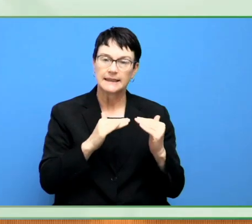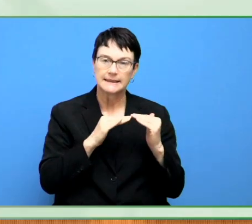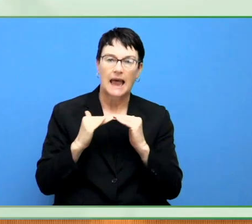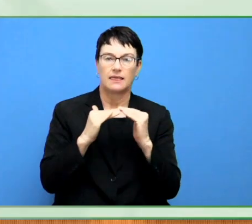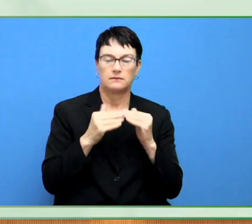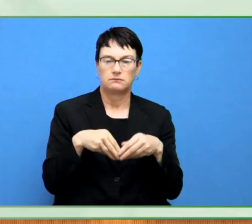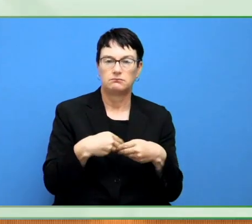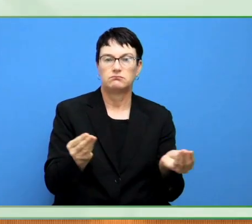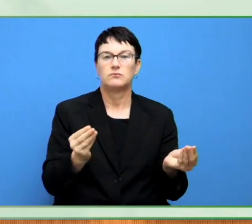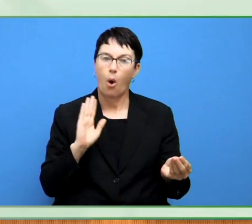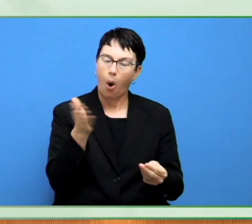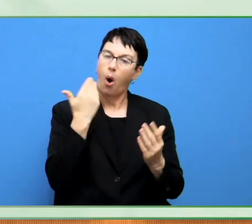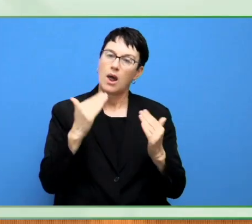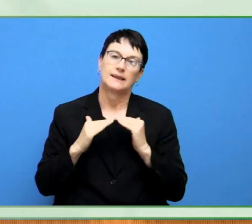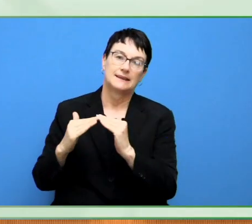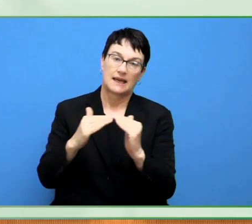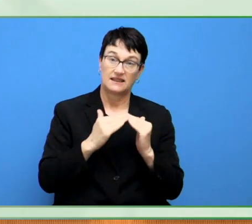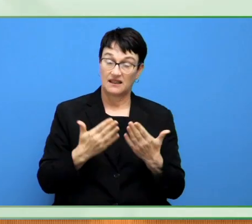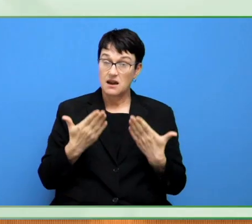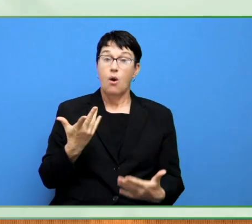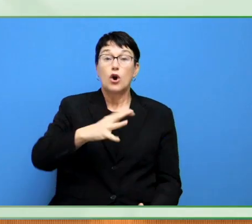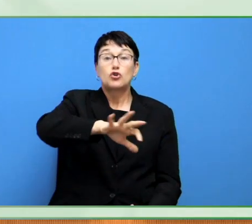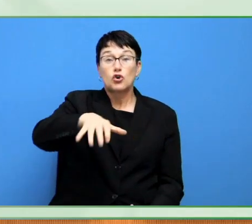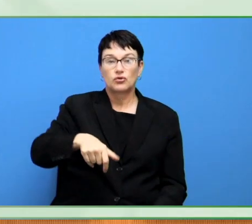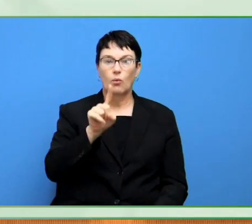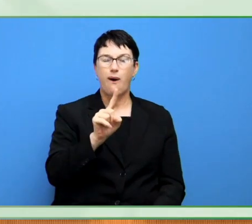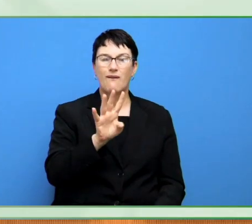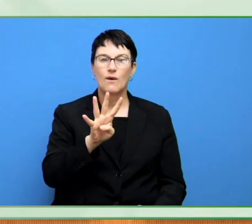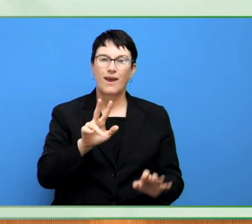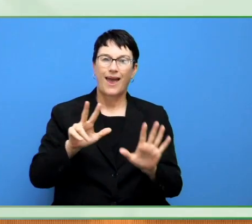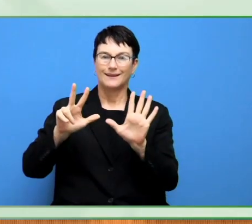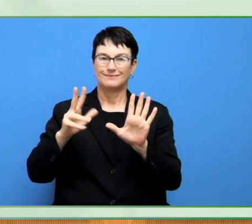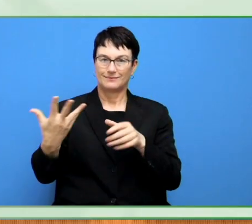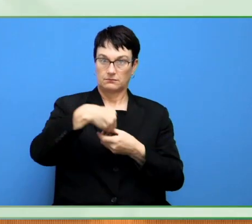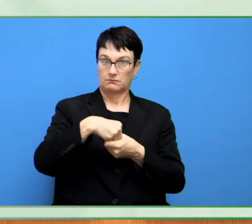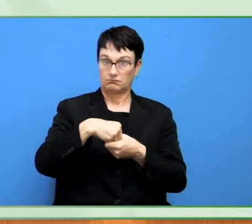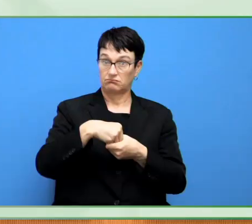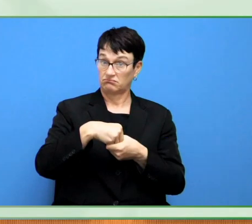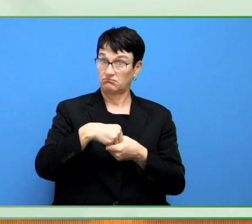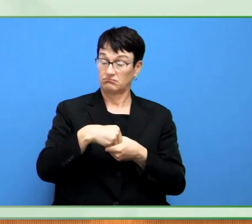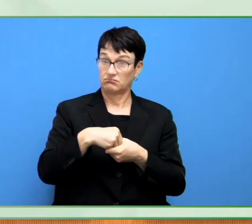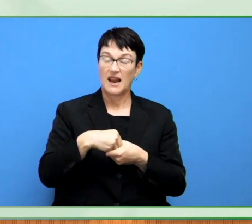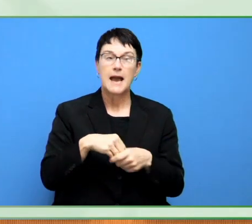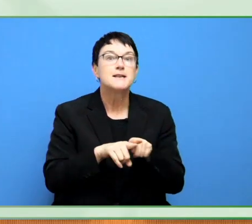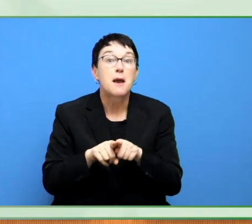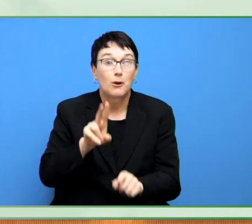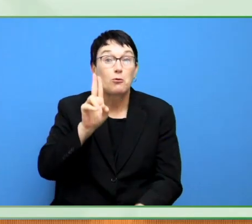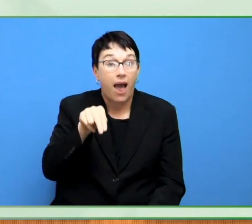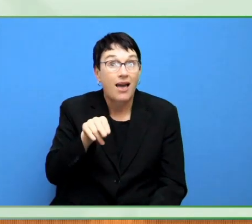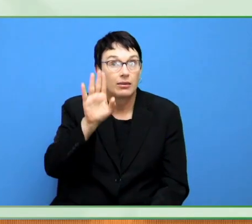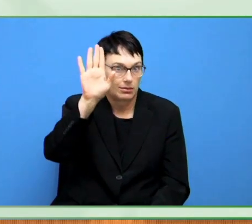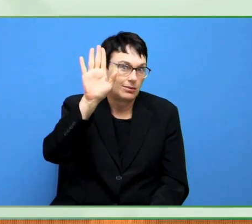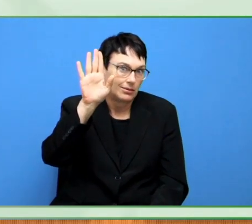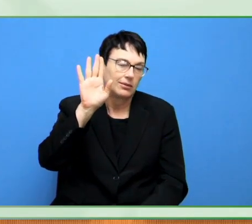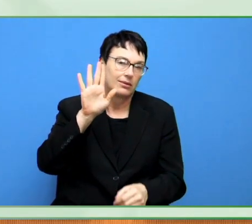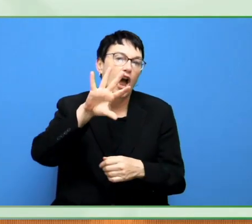148 member states, just like the United Nations. But the unique point about